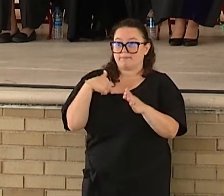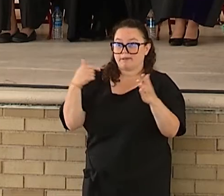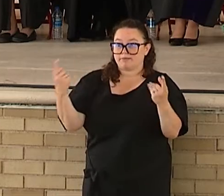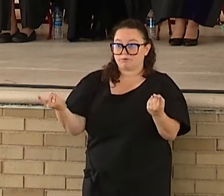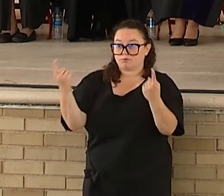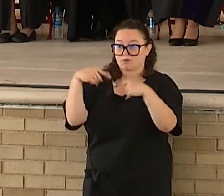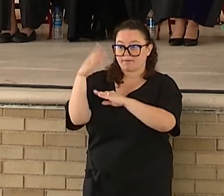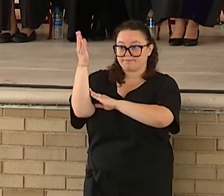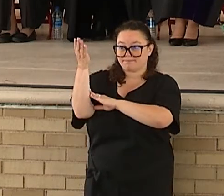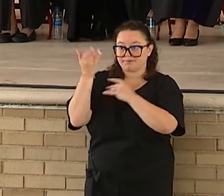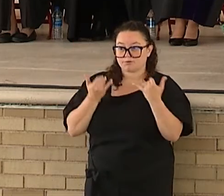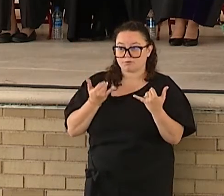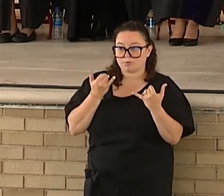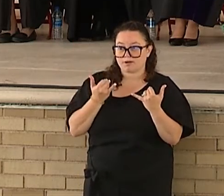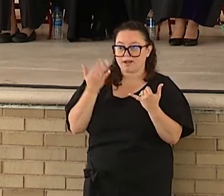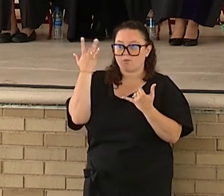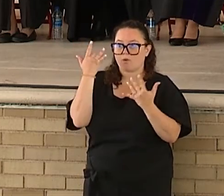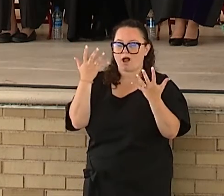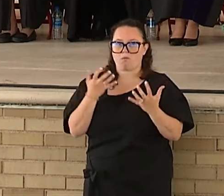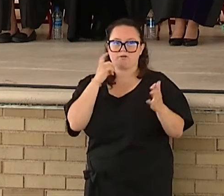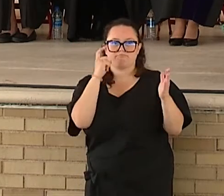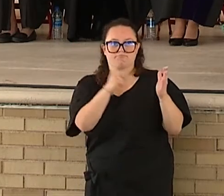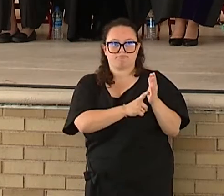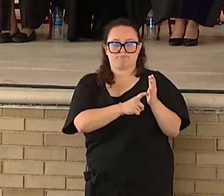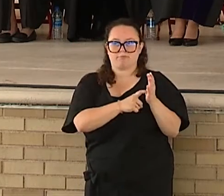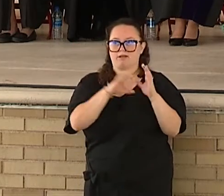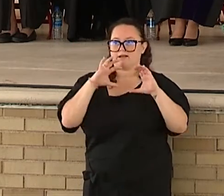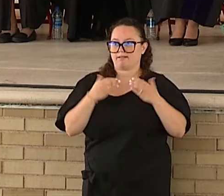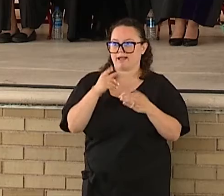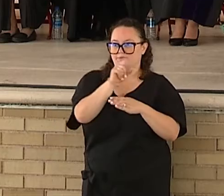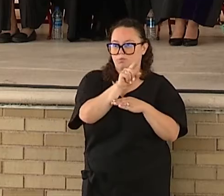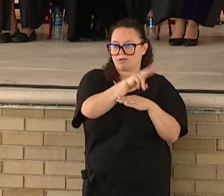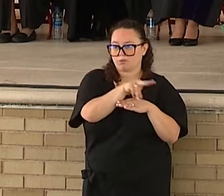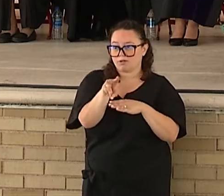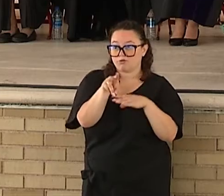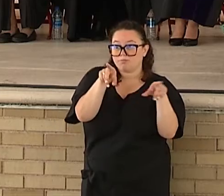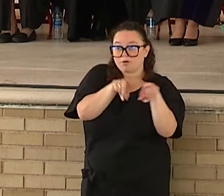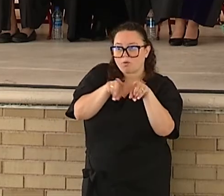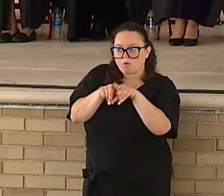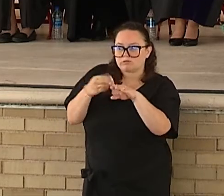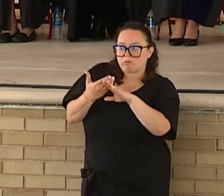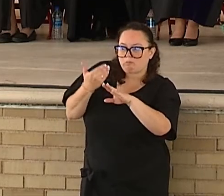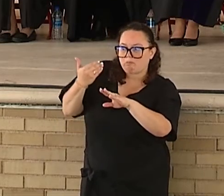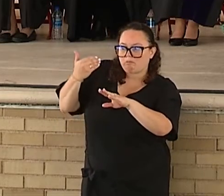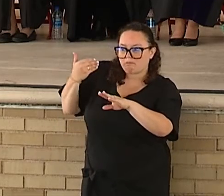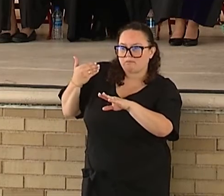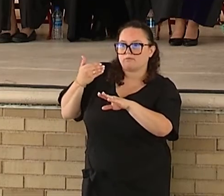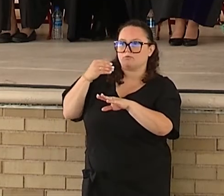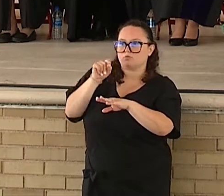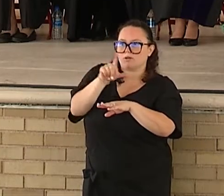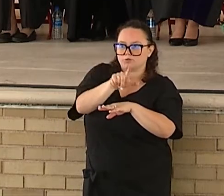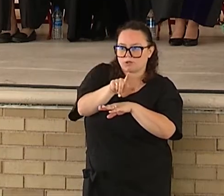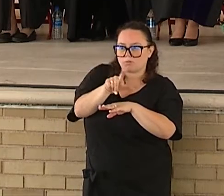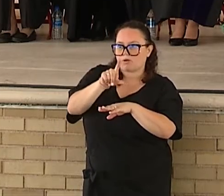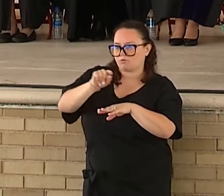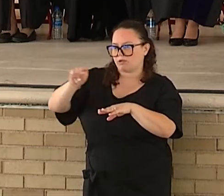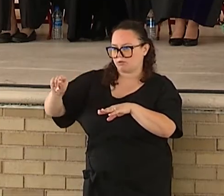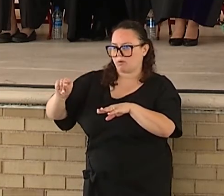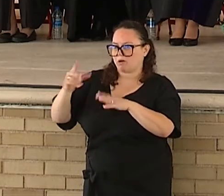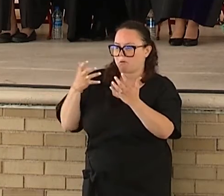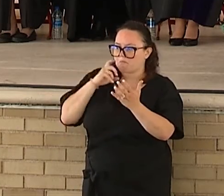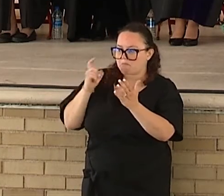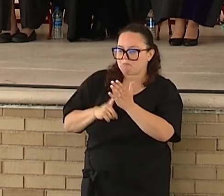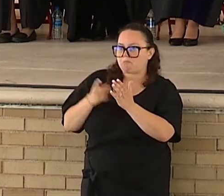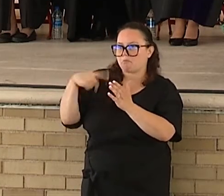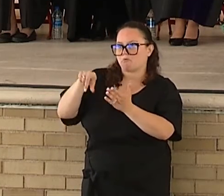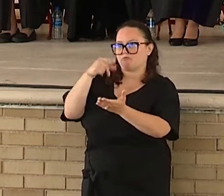not just this class, but the other classes that didn't necessarily get to have a commencement like this over the last couple of years. Outside the